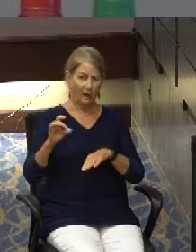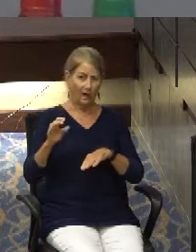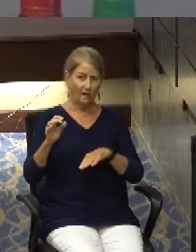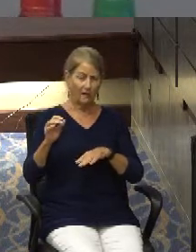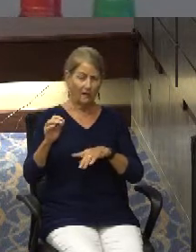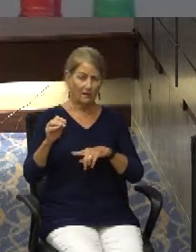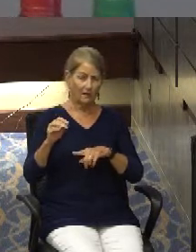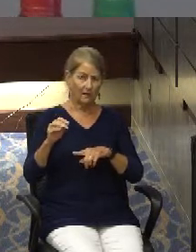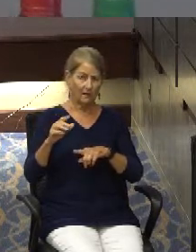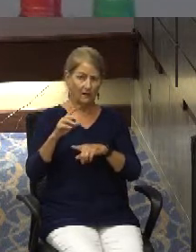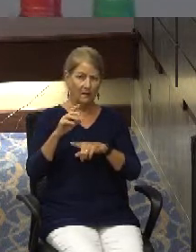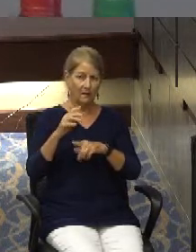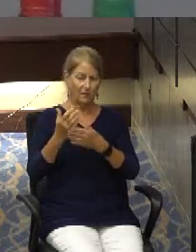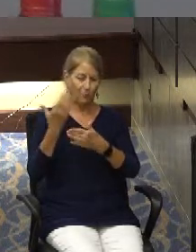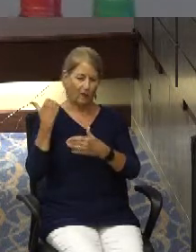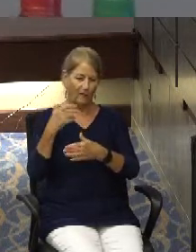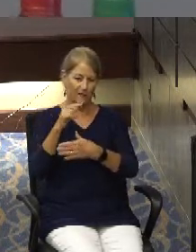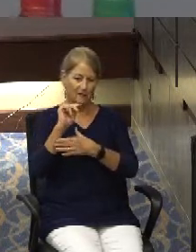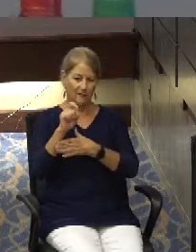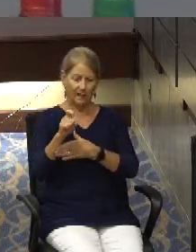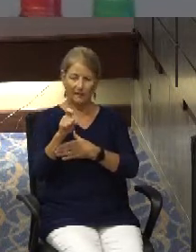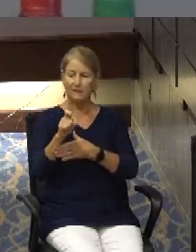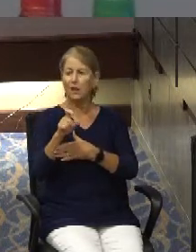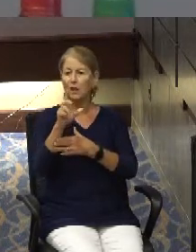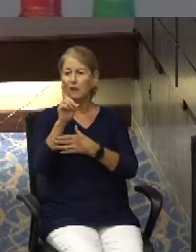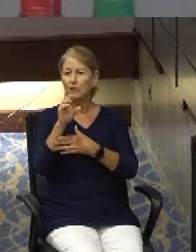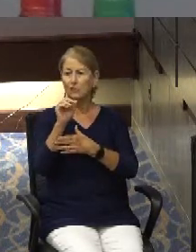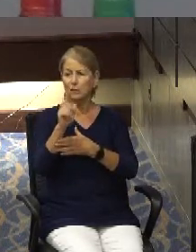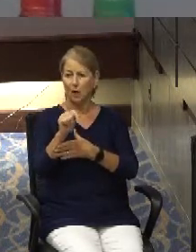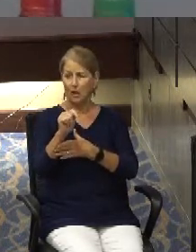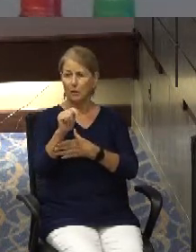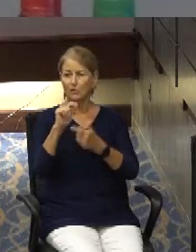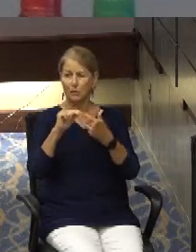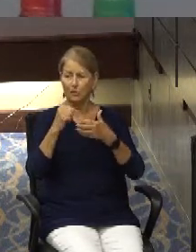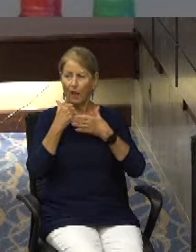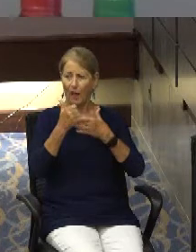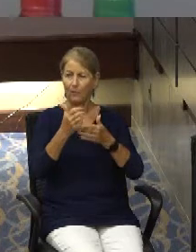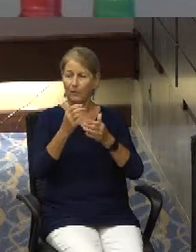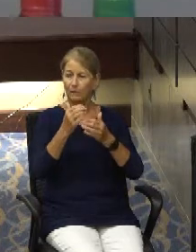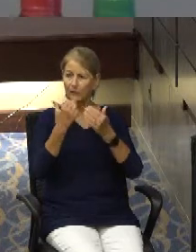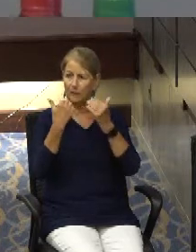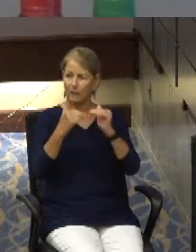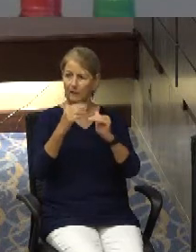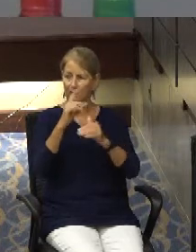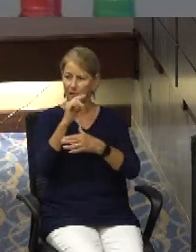of a TxDOT grant to help leverage our taxpayer funds.